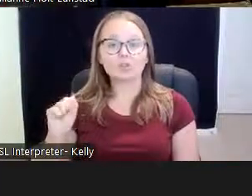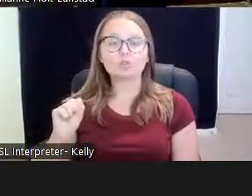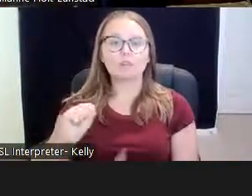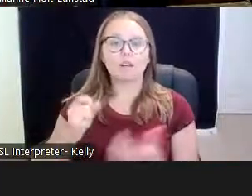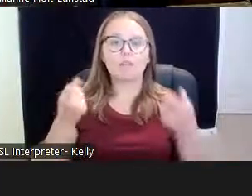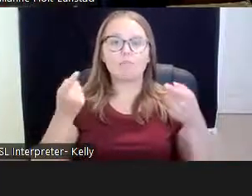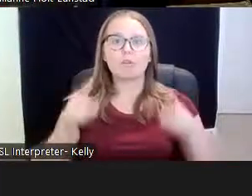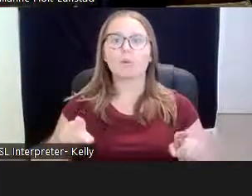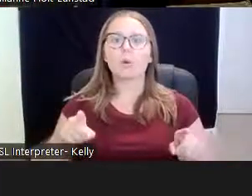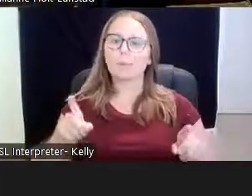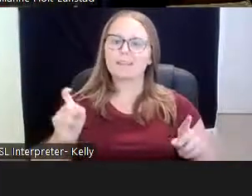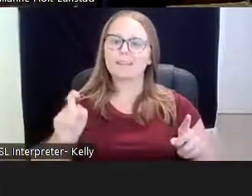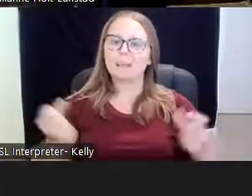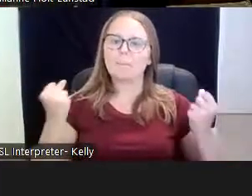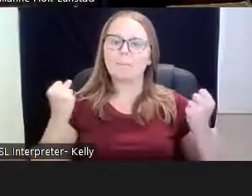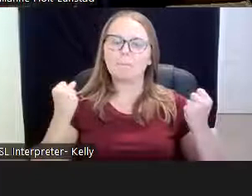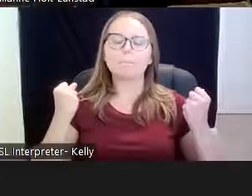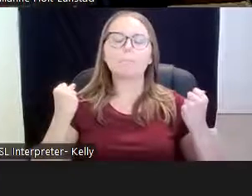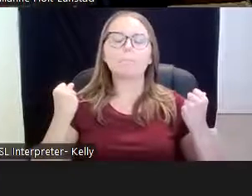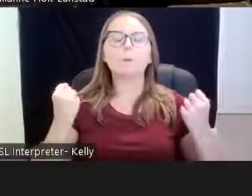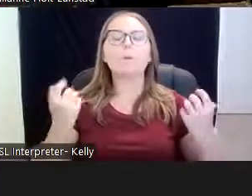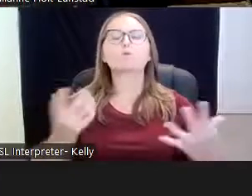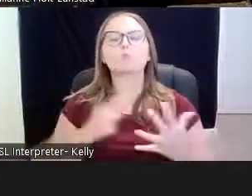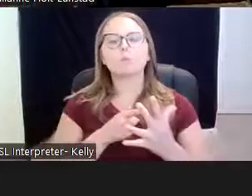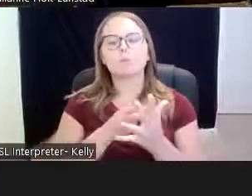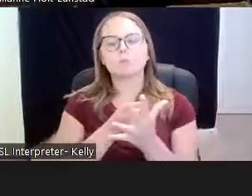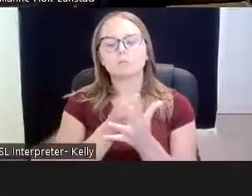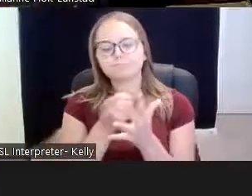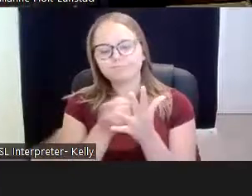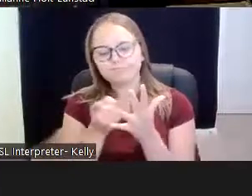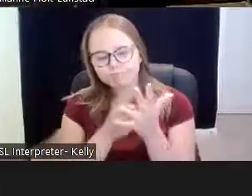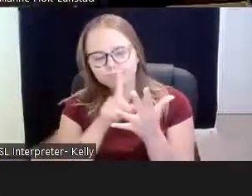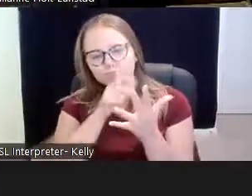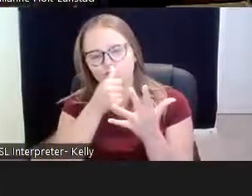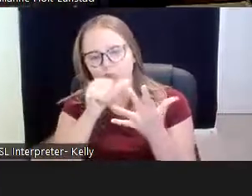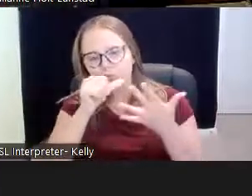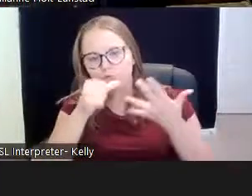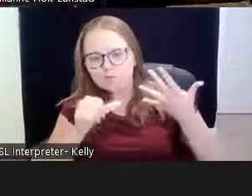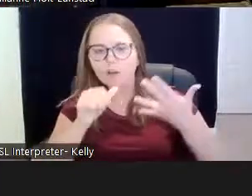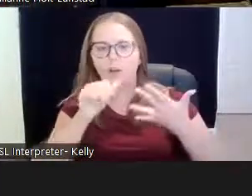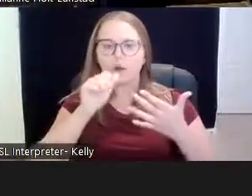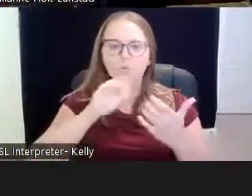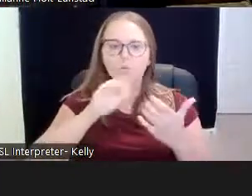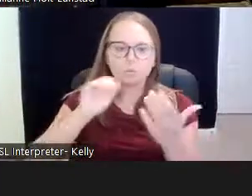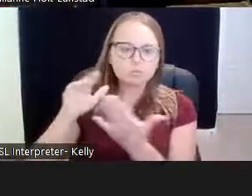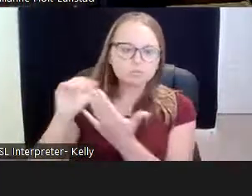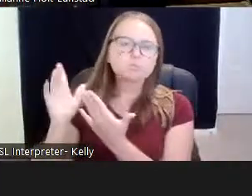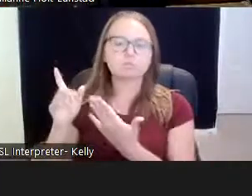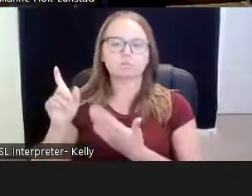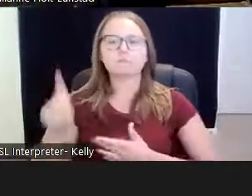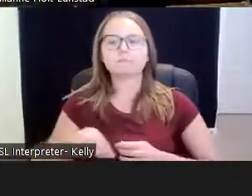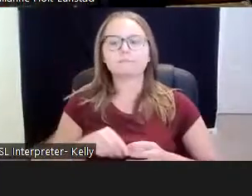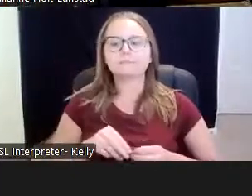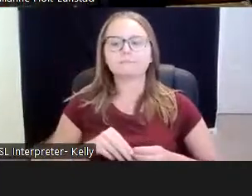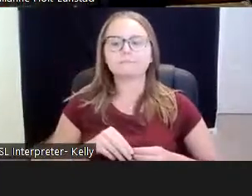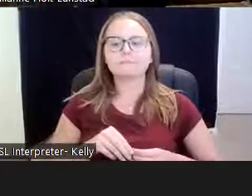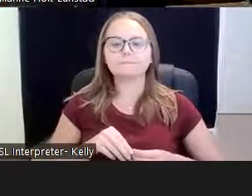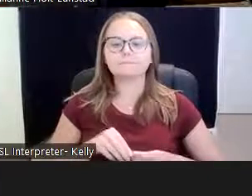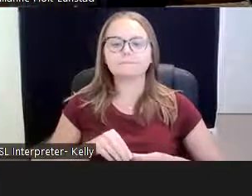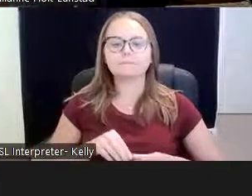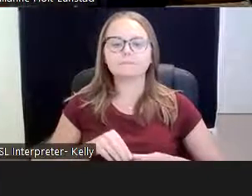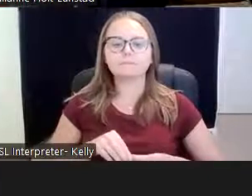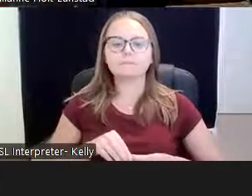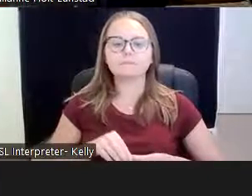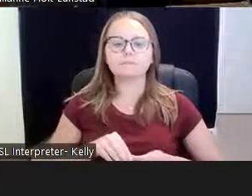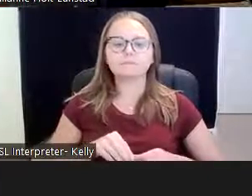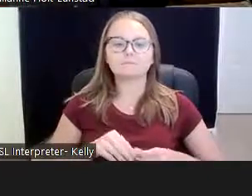occur, we need multiple kinds of approaches. And so, you know, I've seen just how